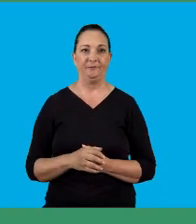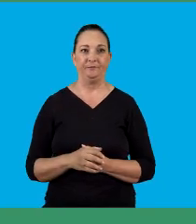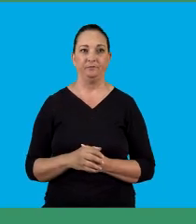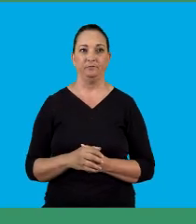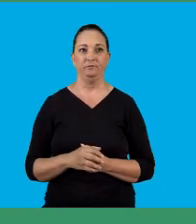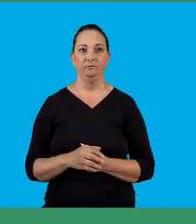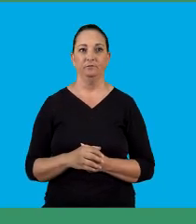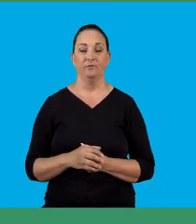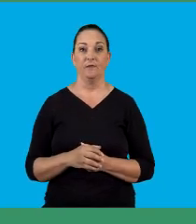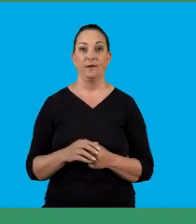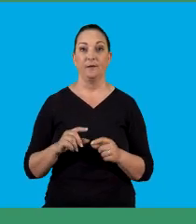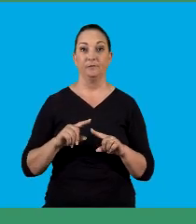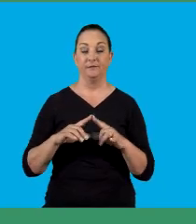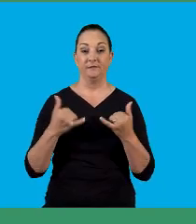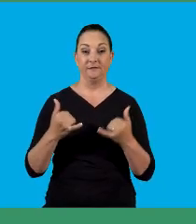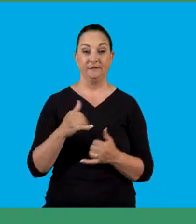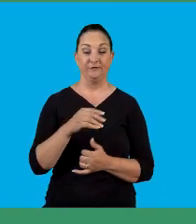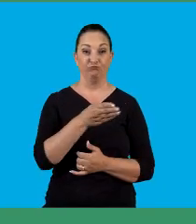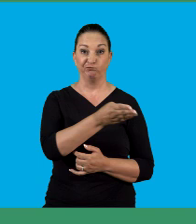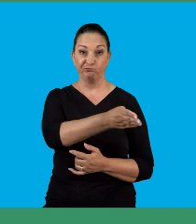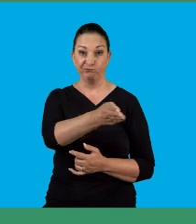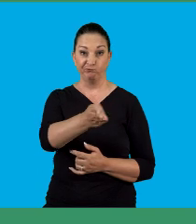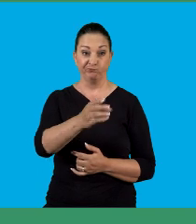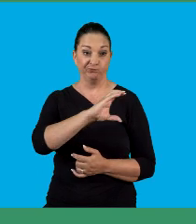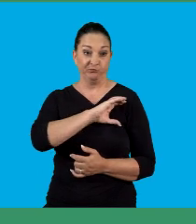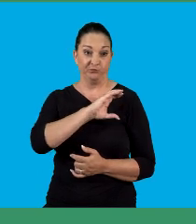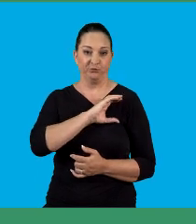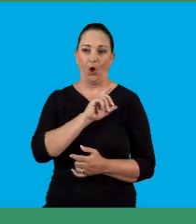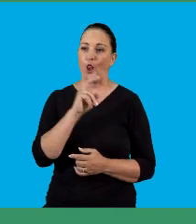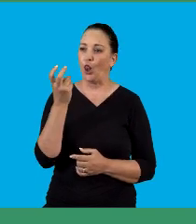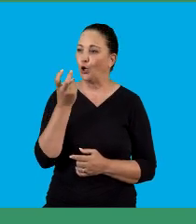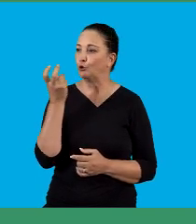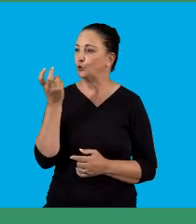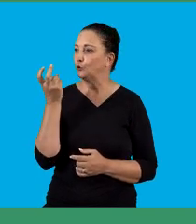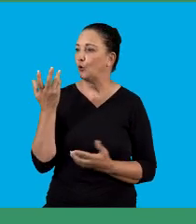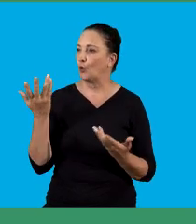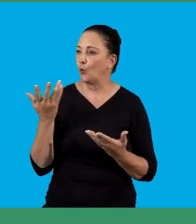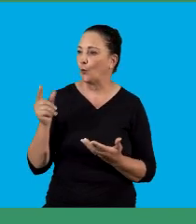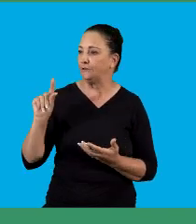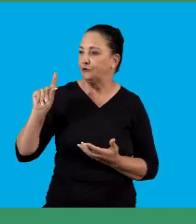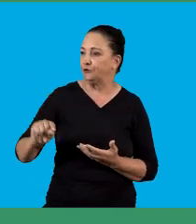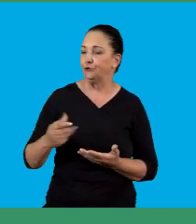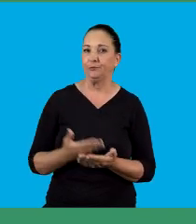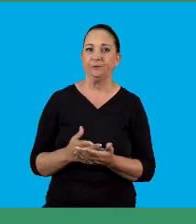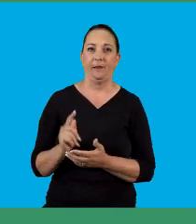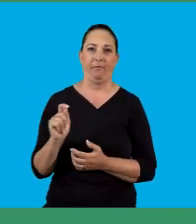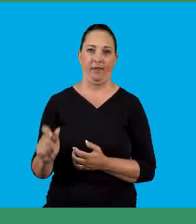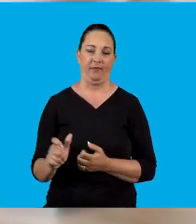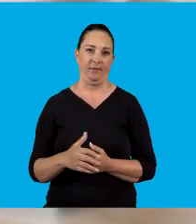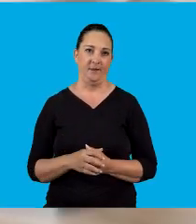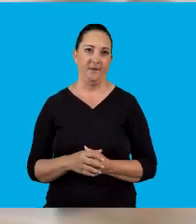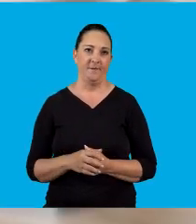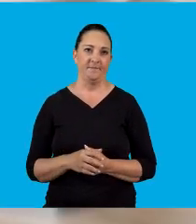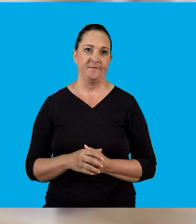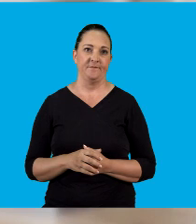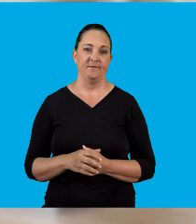Consumers opt to spend money on cheaper goods and services. So because of the little income that our consumers are getting,